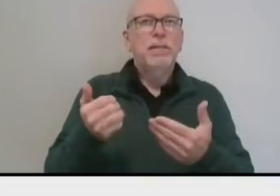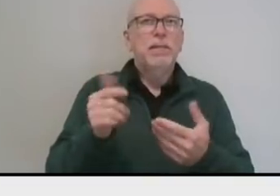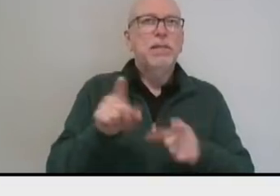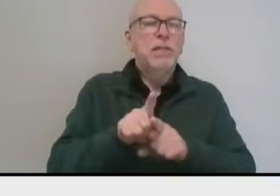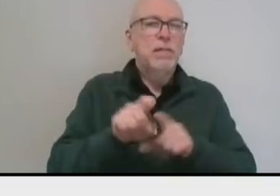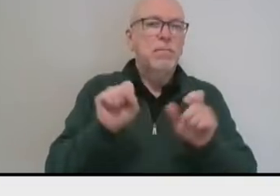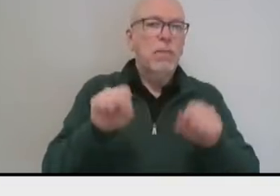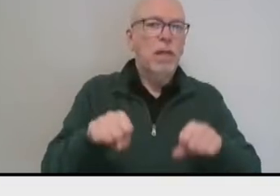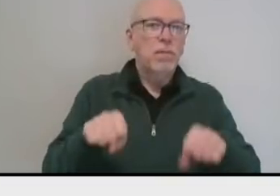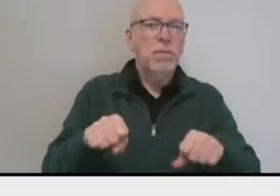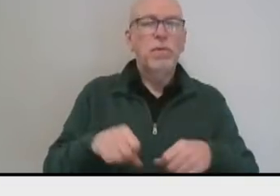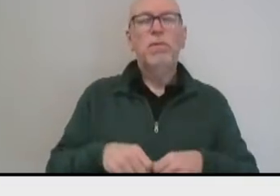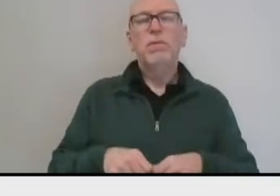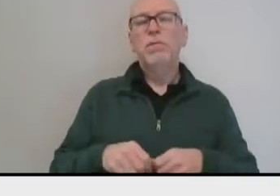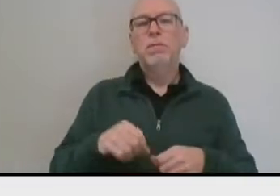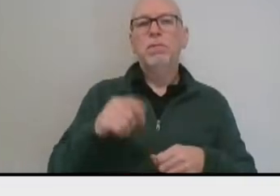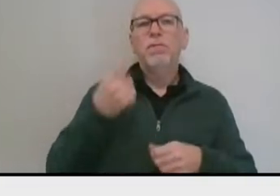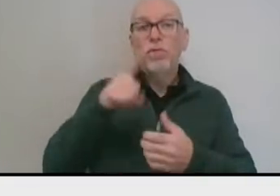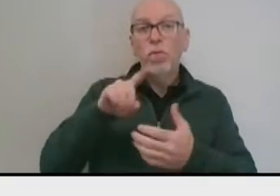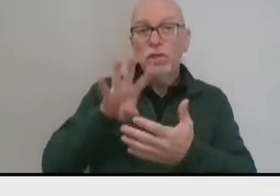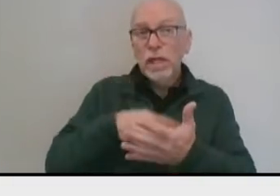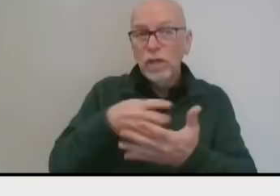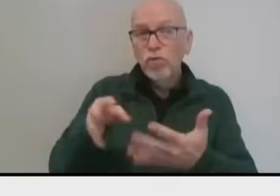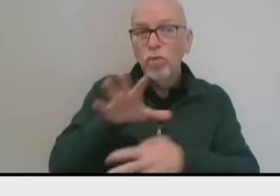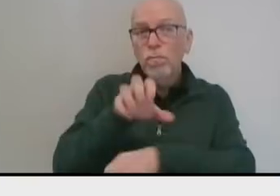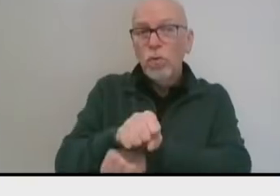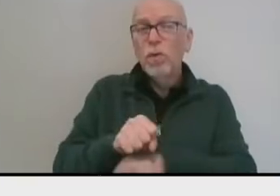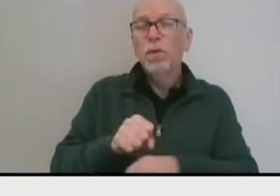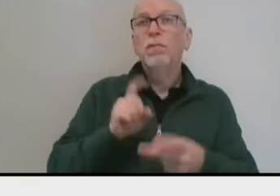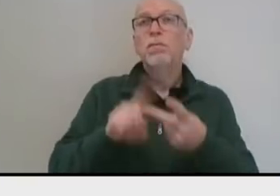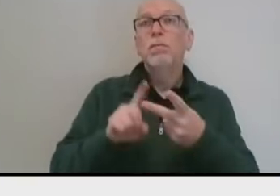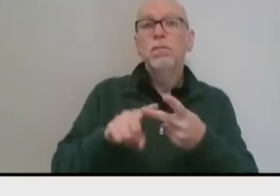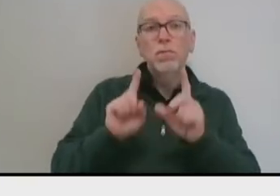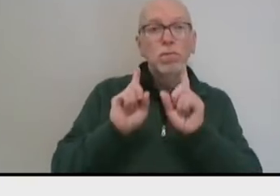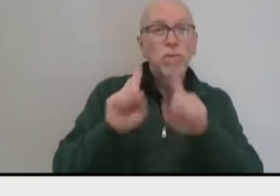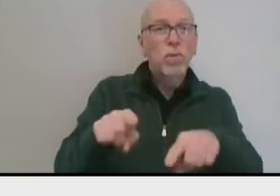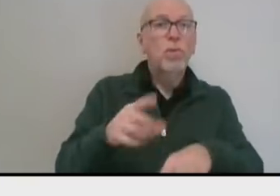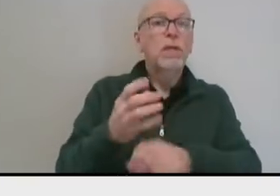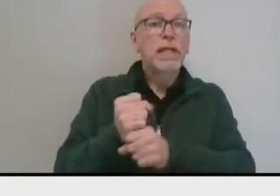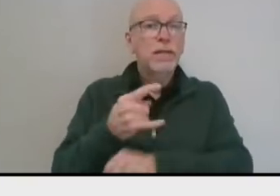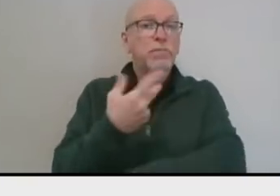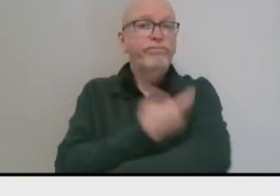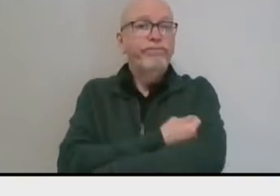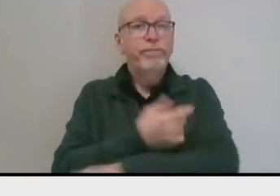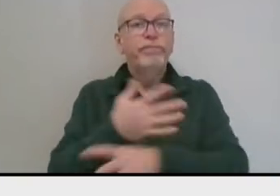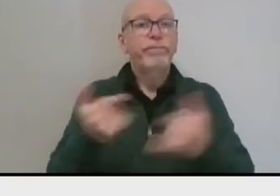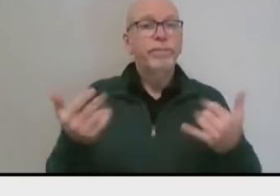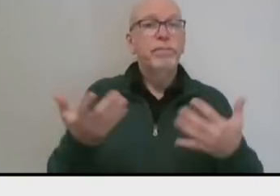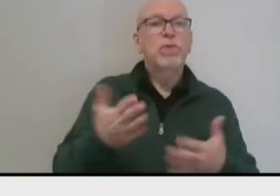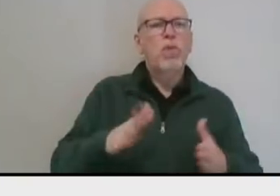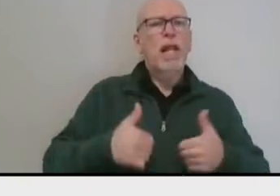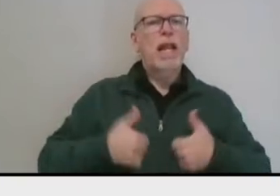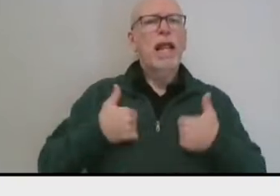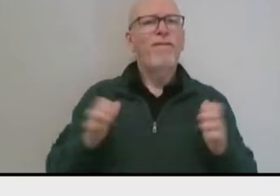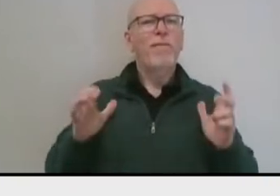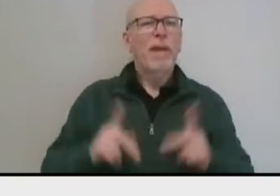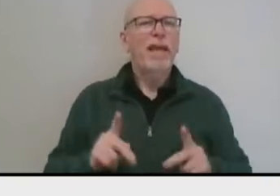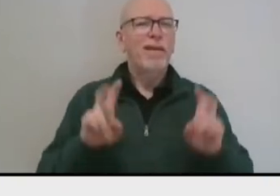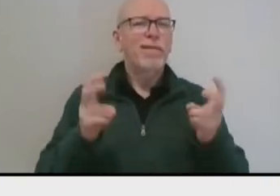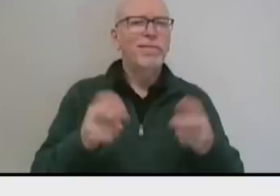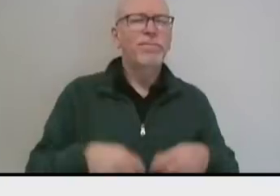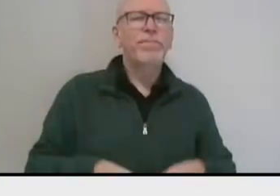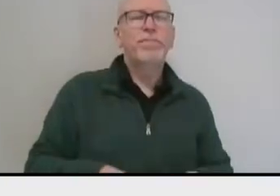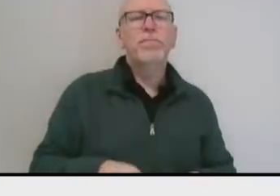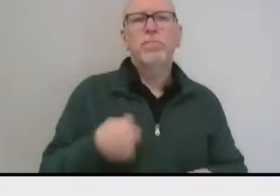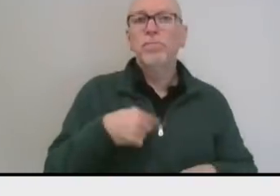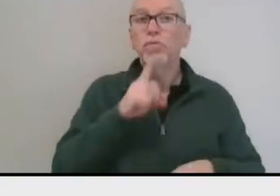possible to schedule, get on your way, and get your life back. And so this is